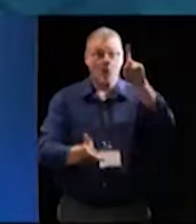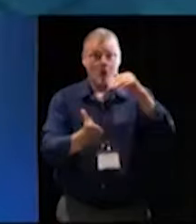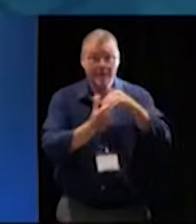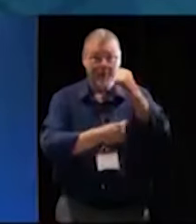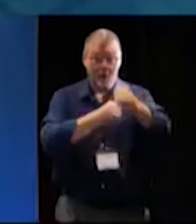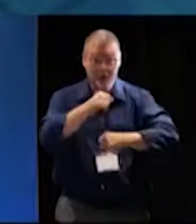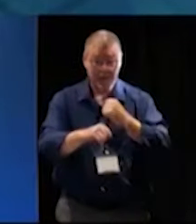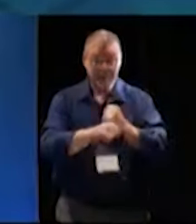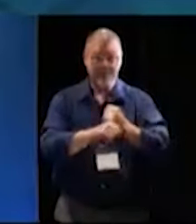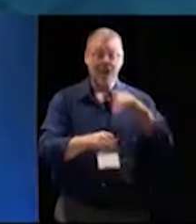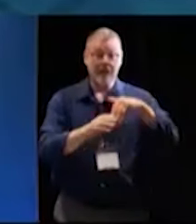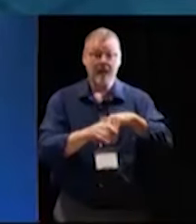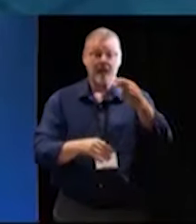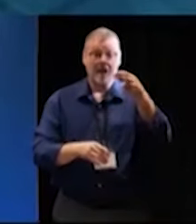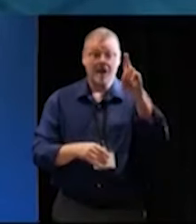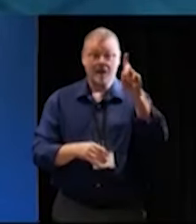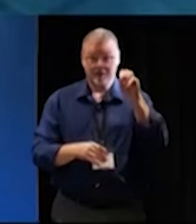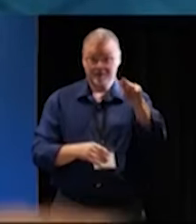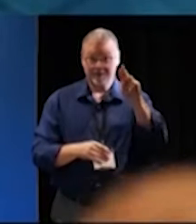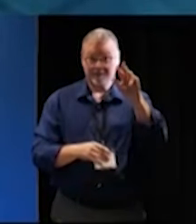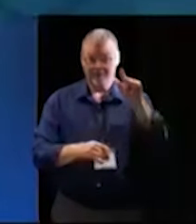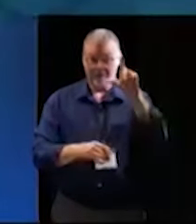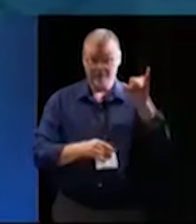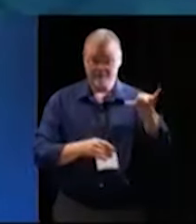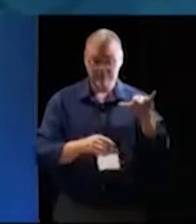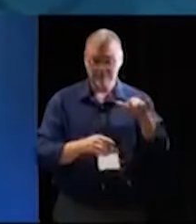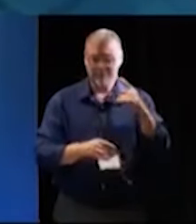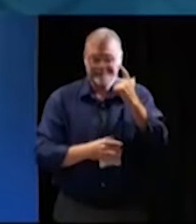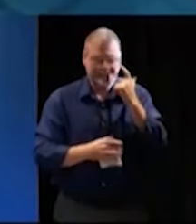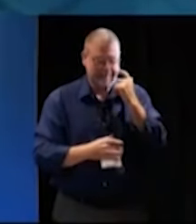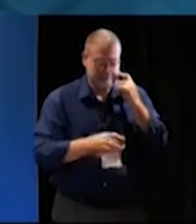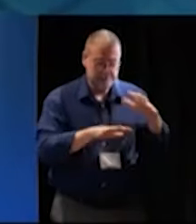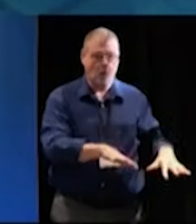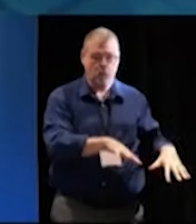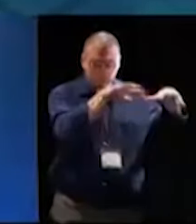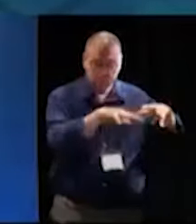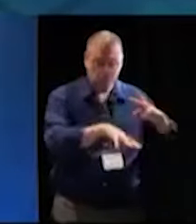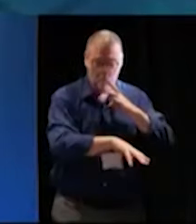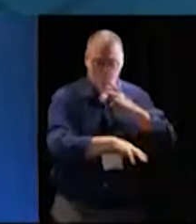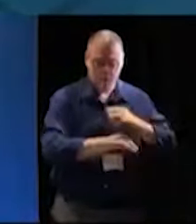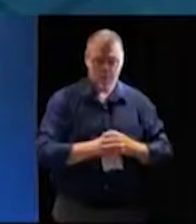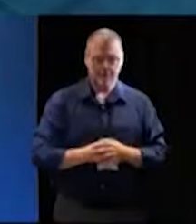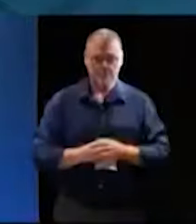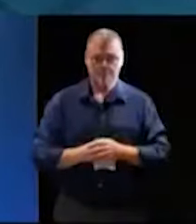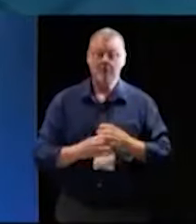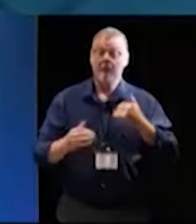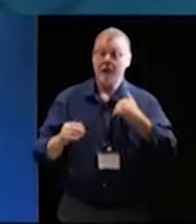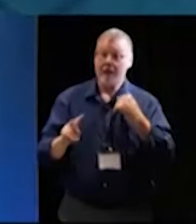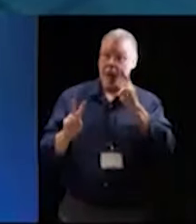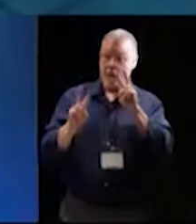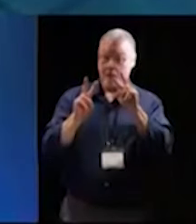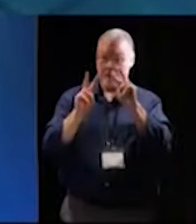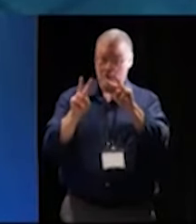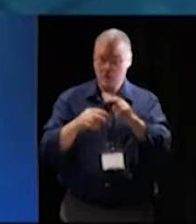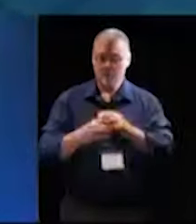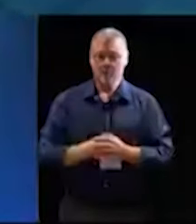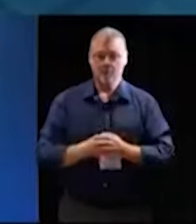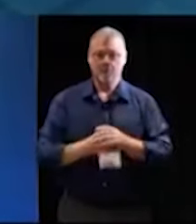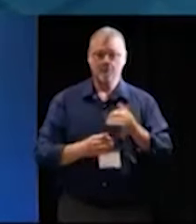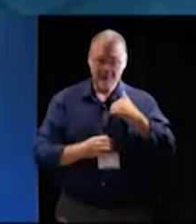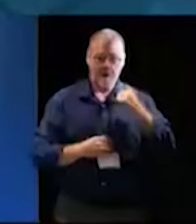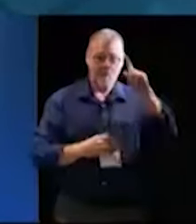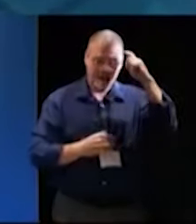event we had in the Hudson Valley just a short time ago. So I look at this and say, I've been governor